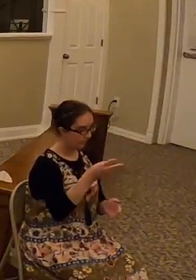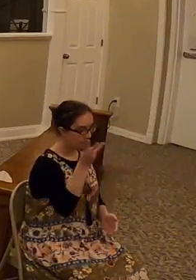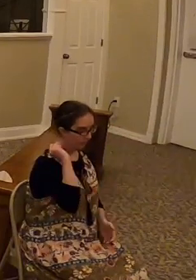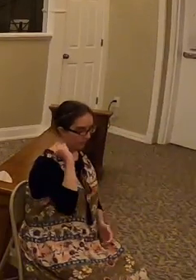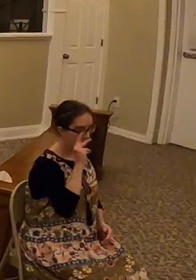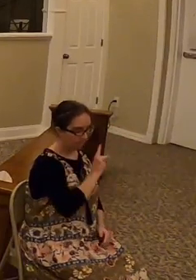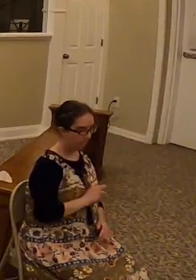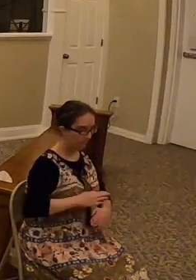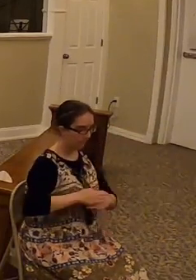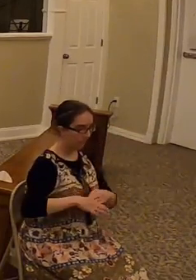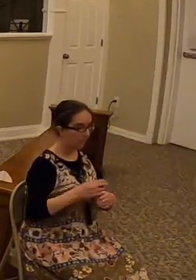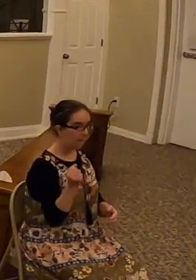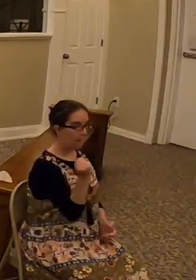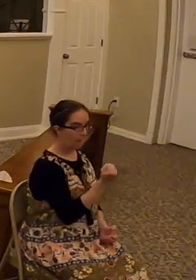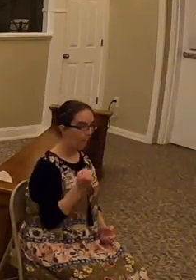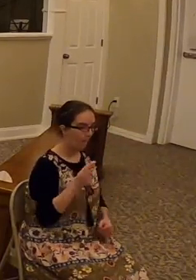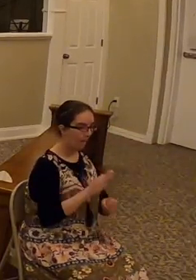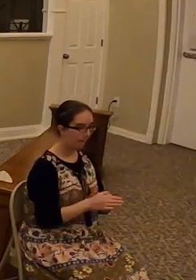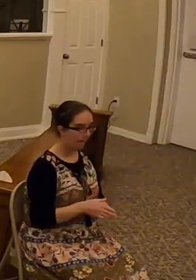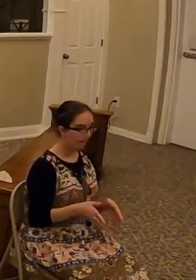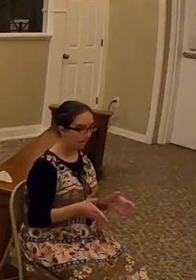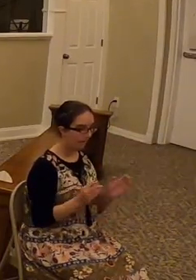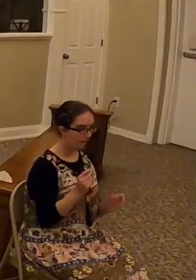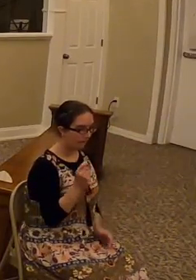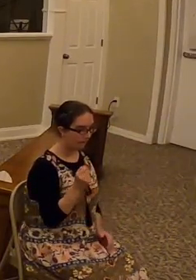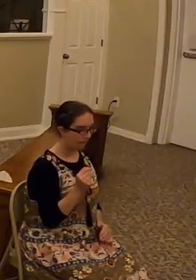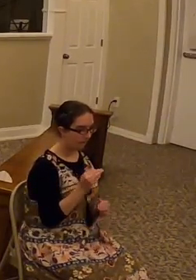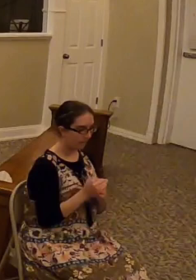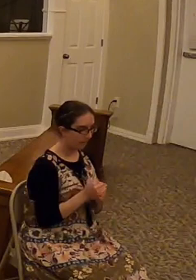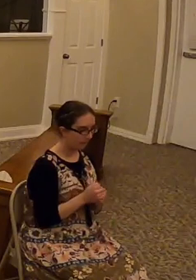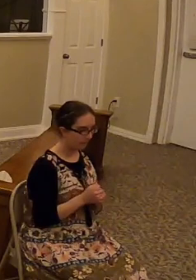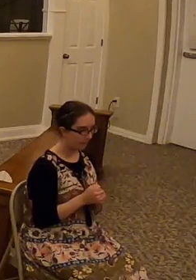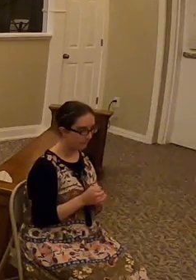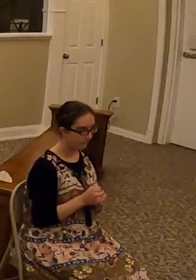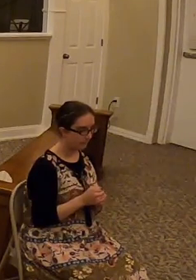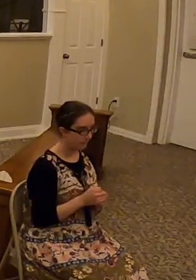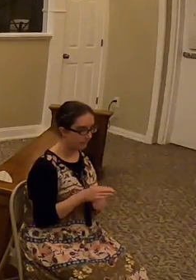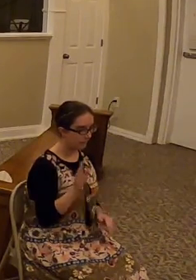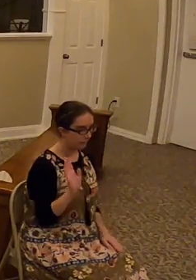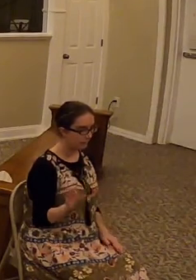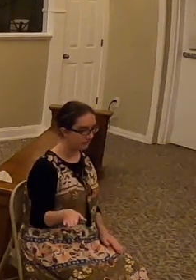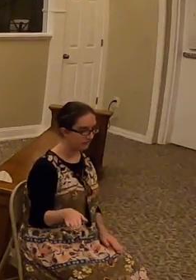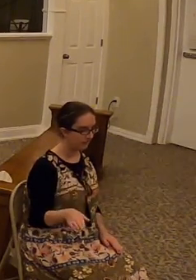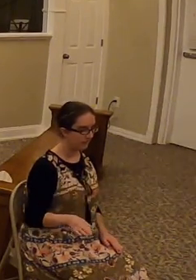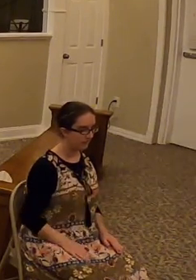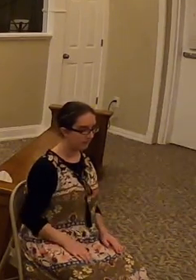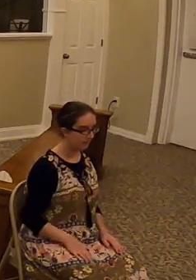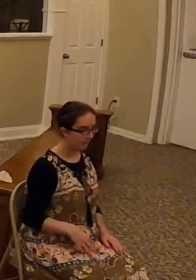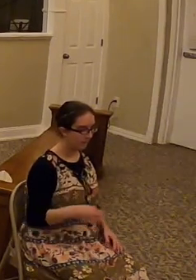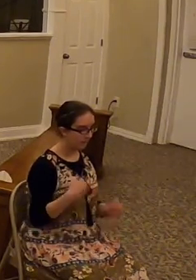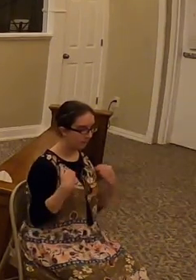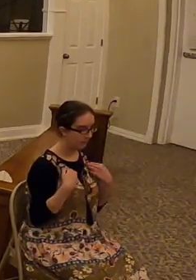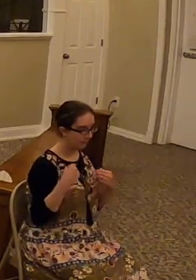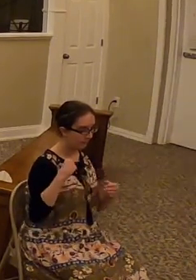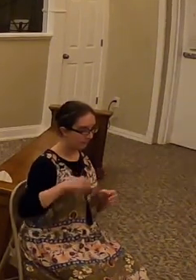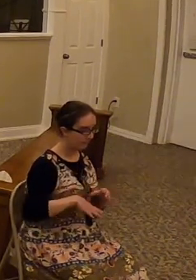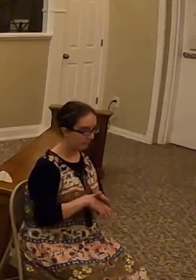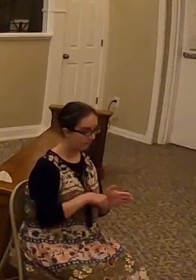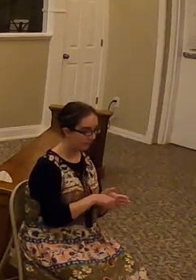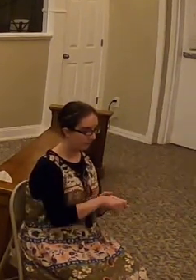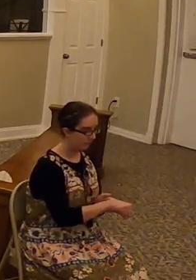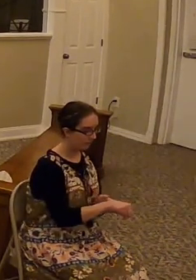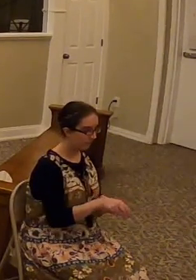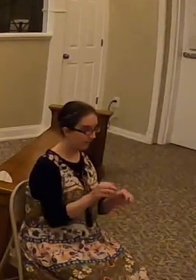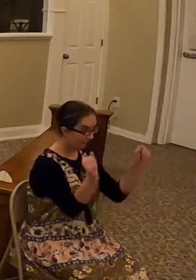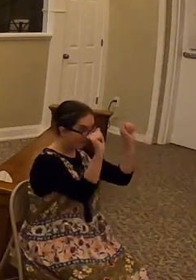was king enough and brave enough that he let a little ruddy little kid, teenager, go out and kill a giant